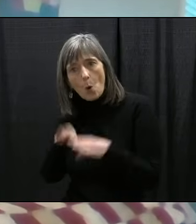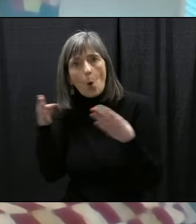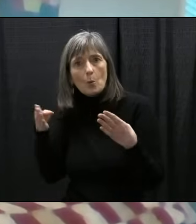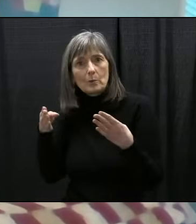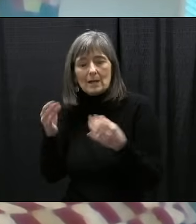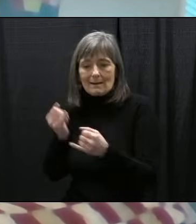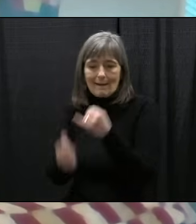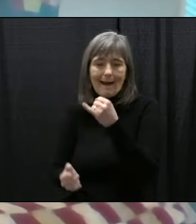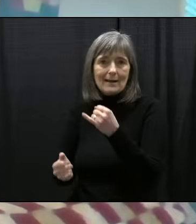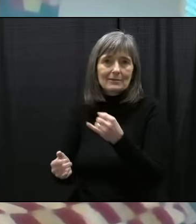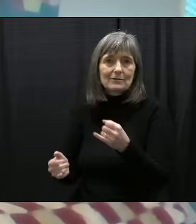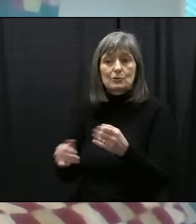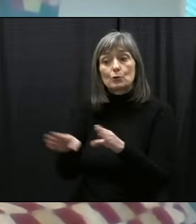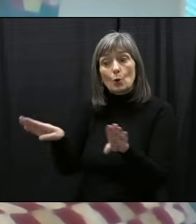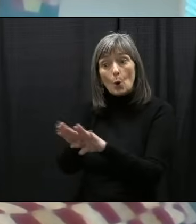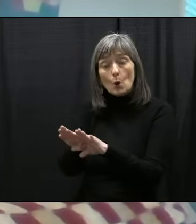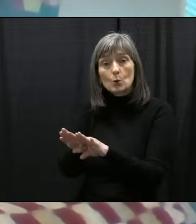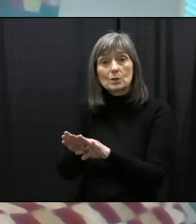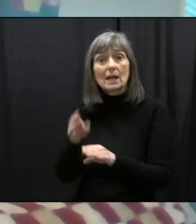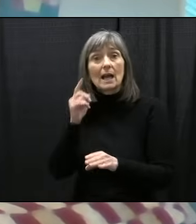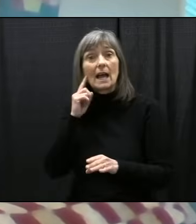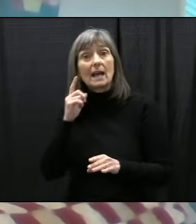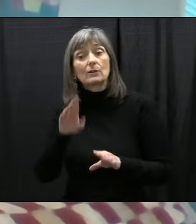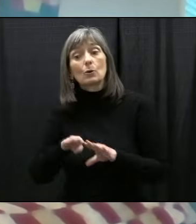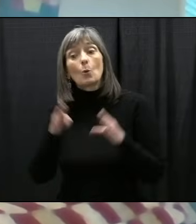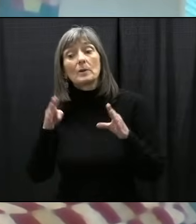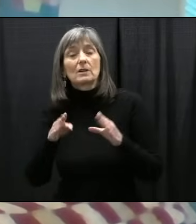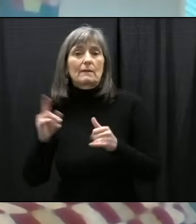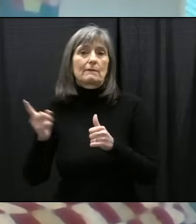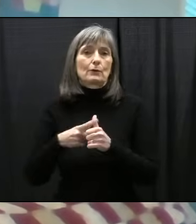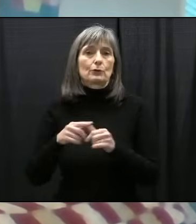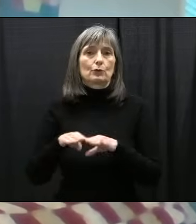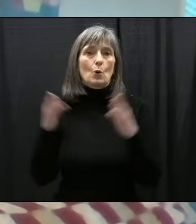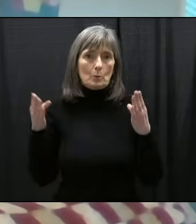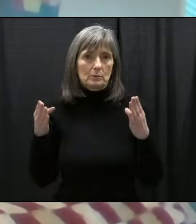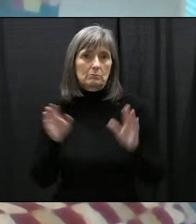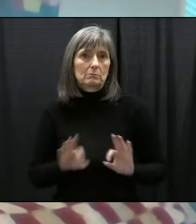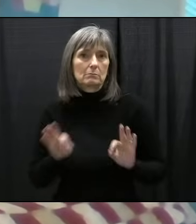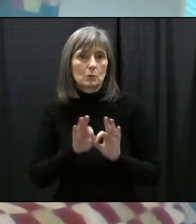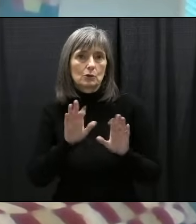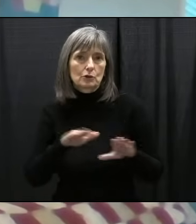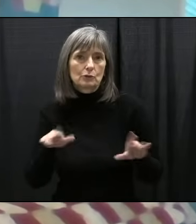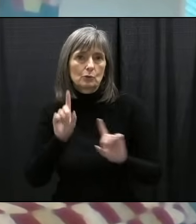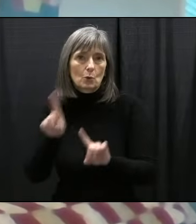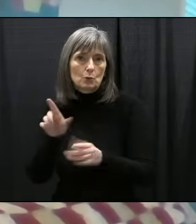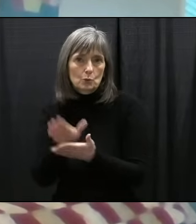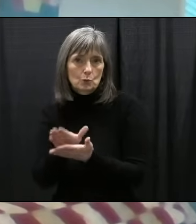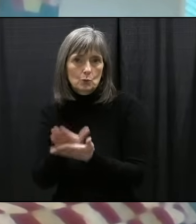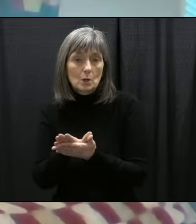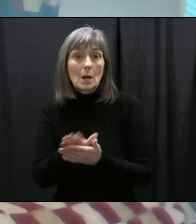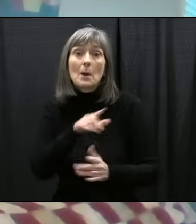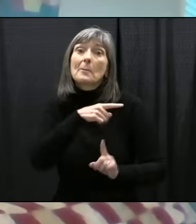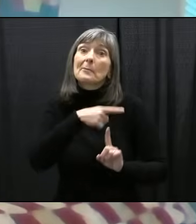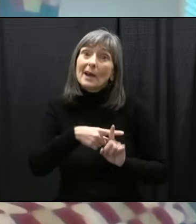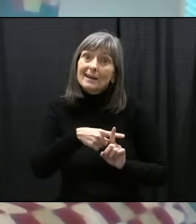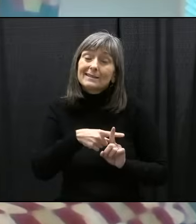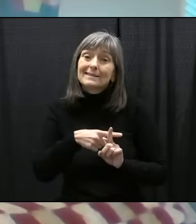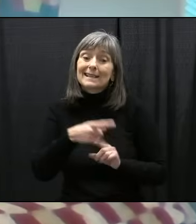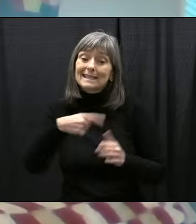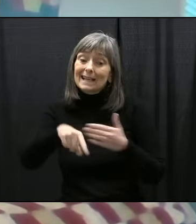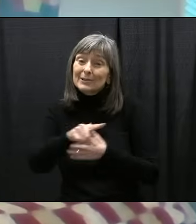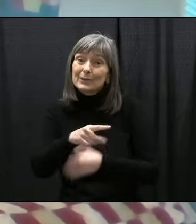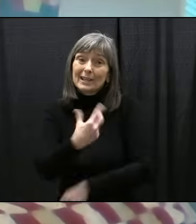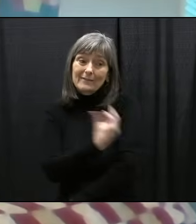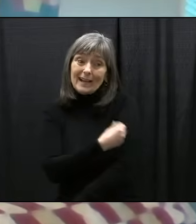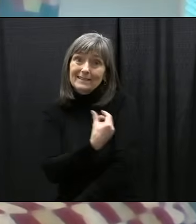the last to close and the first to open because it's so important for children to be in school. And we also have to remember that there are vaccine clinics going on next week